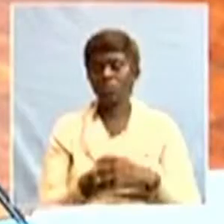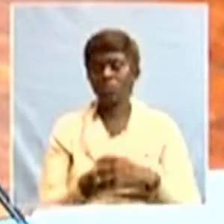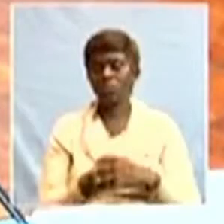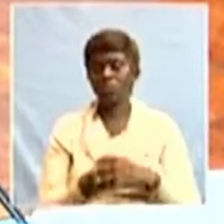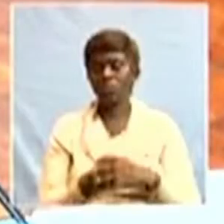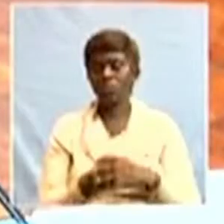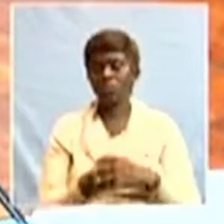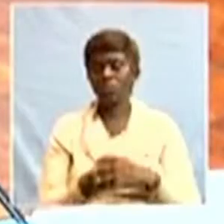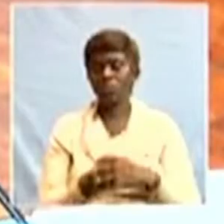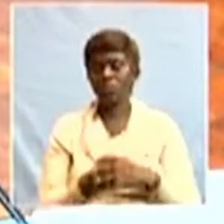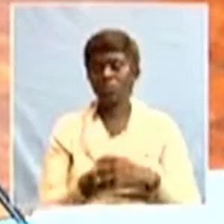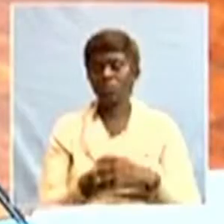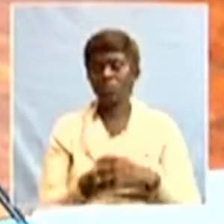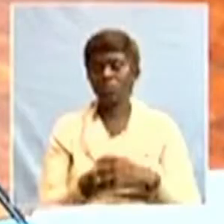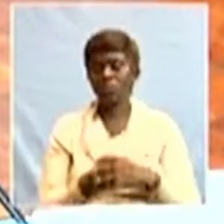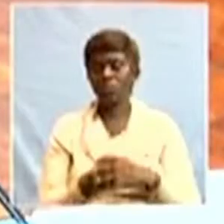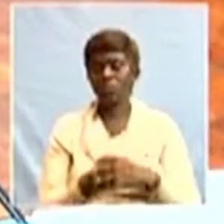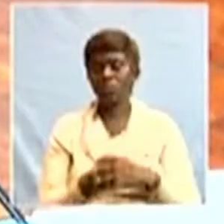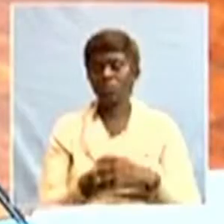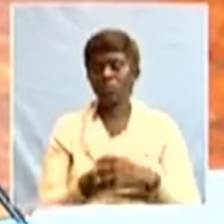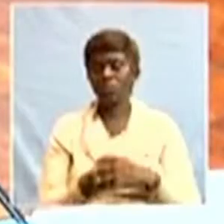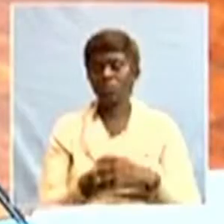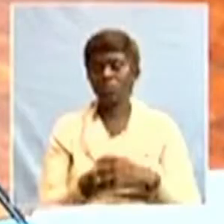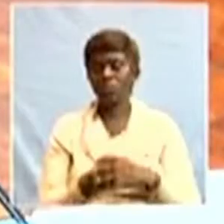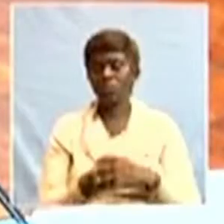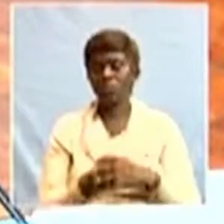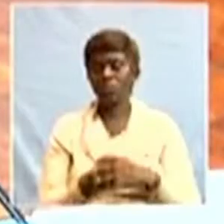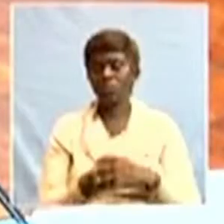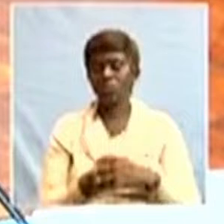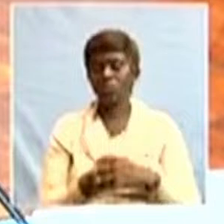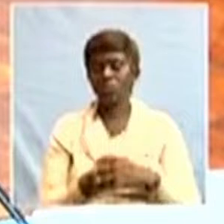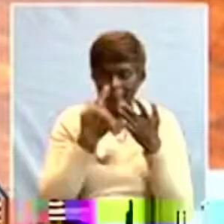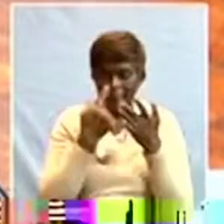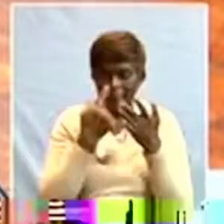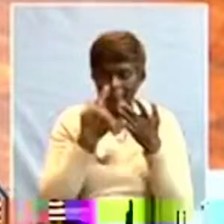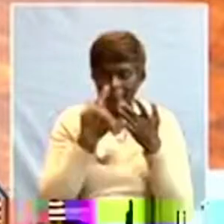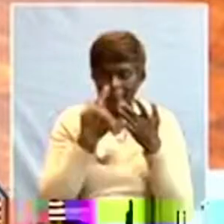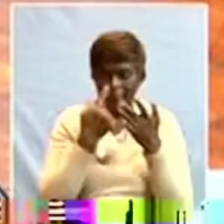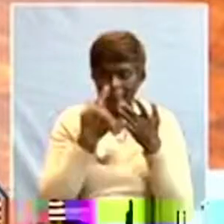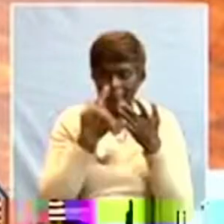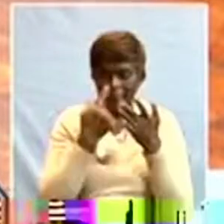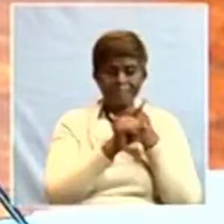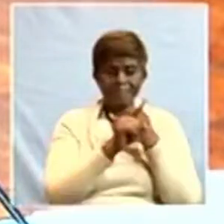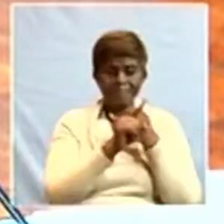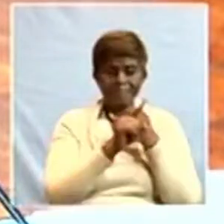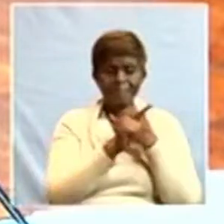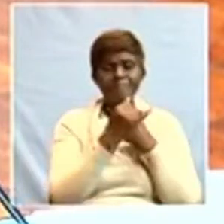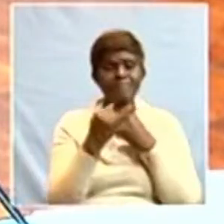That let's go